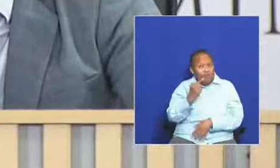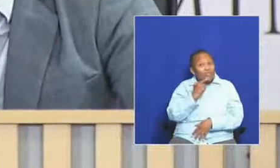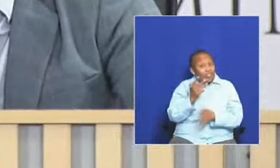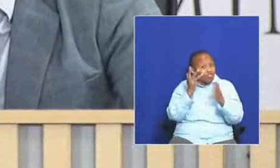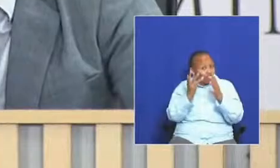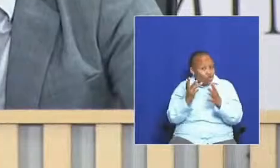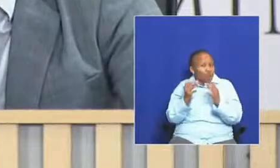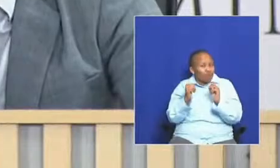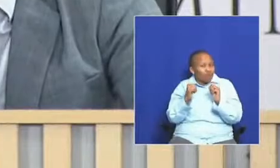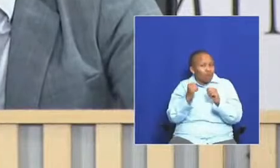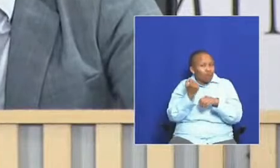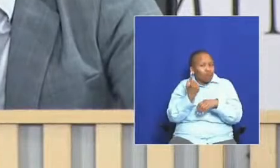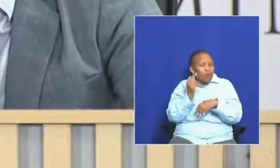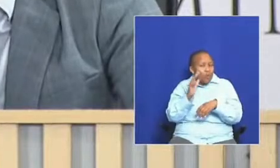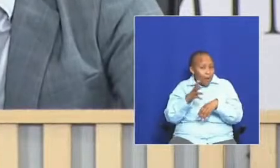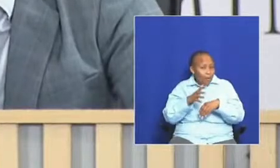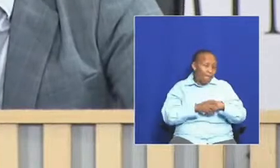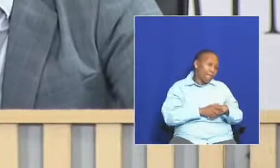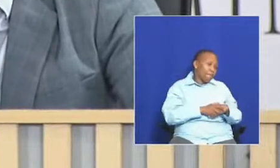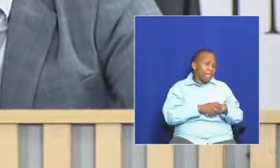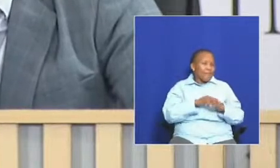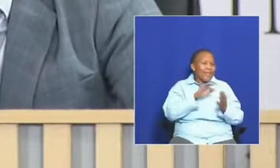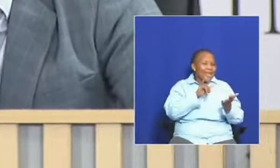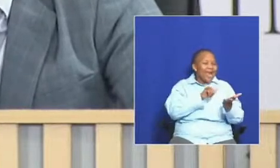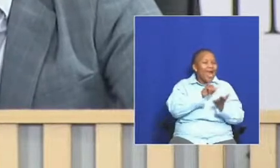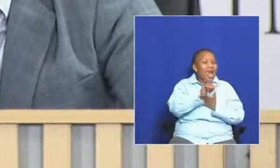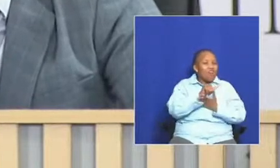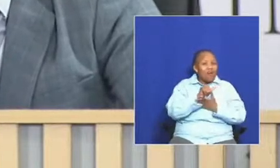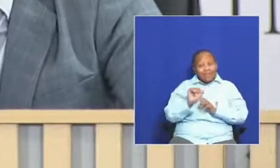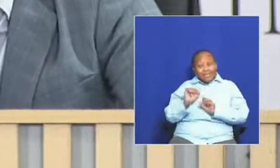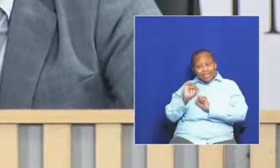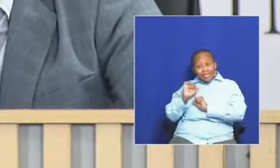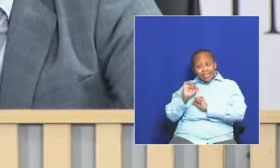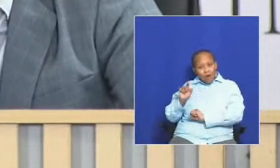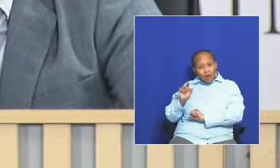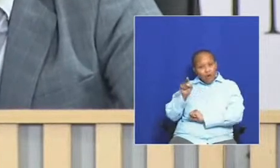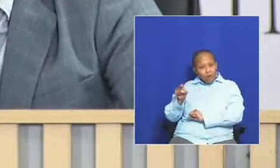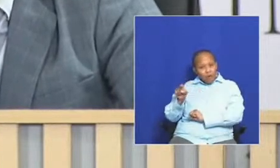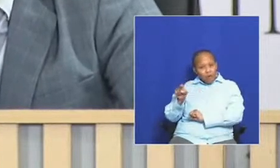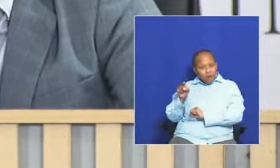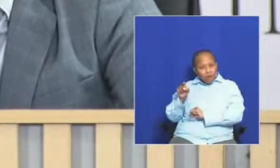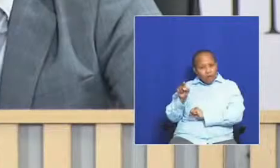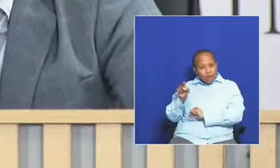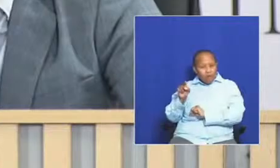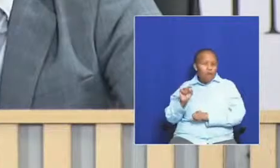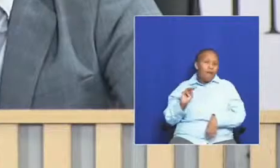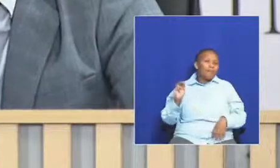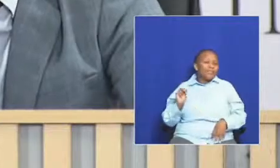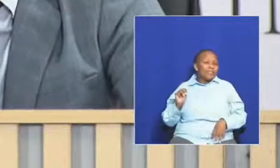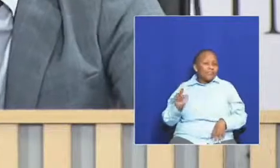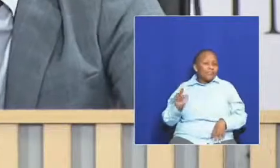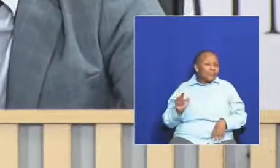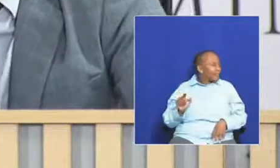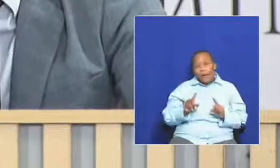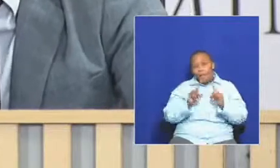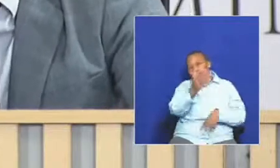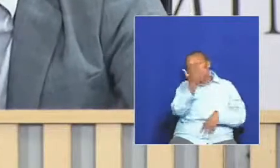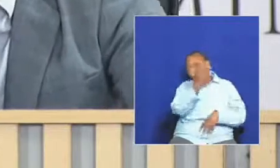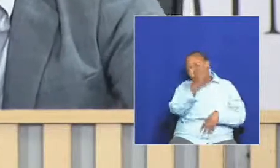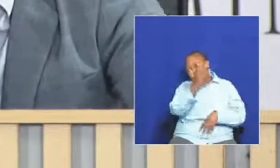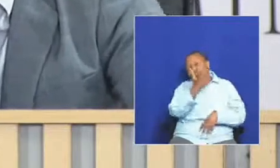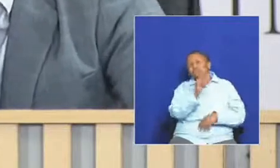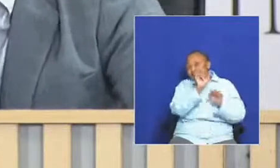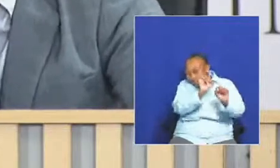The aircraft does not belong to Mr. Musibi. It belongs to some other guys. I don't know them. Mr. Musibi was telling me that